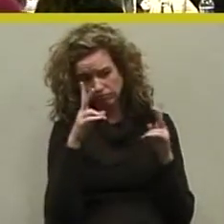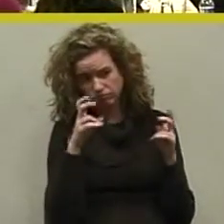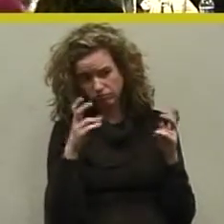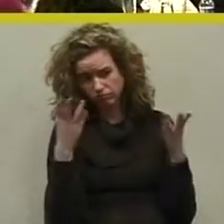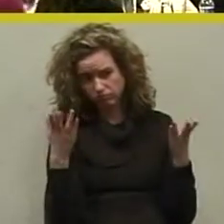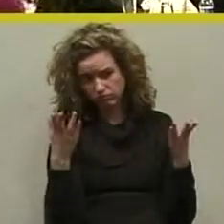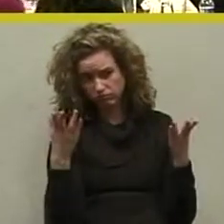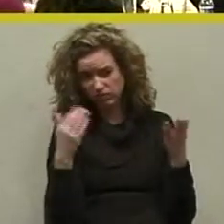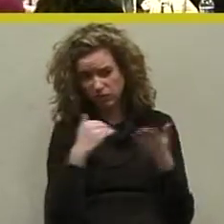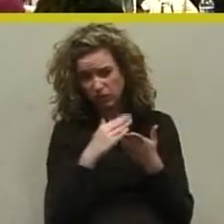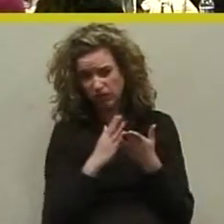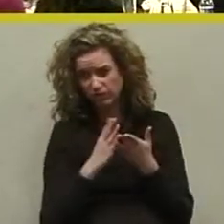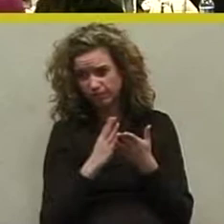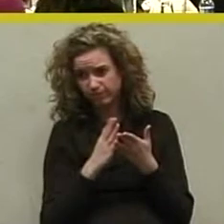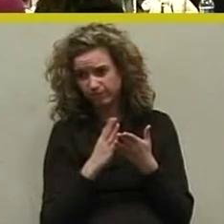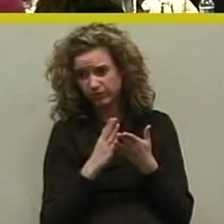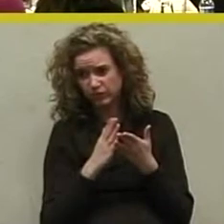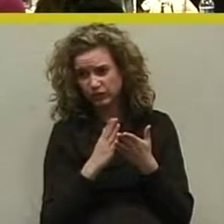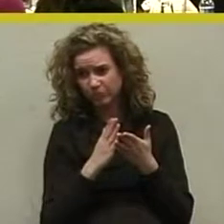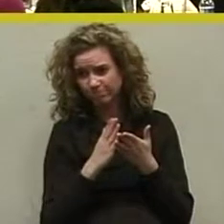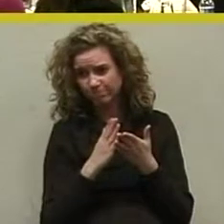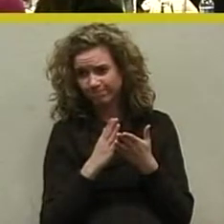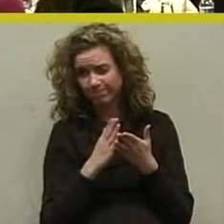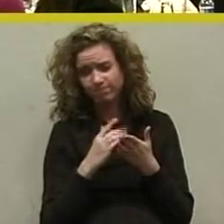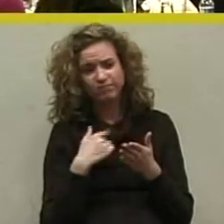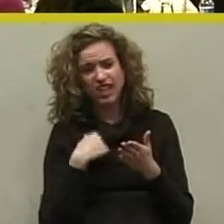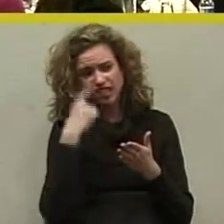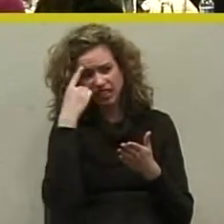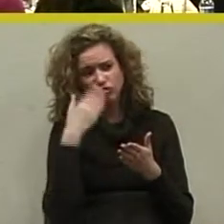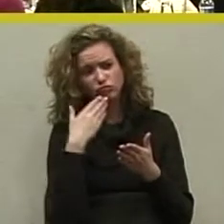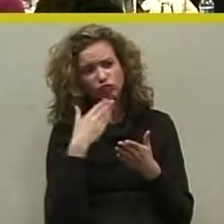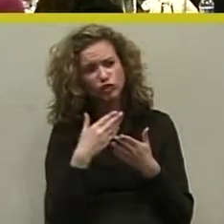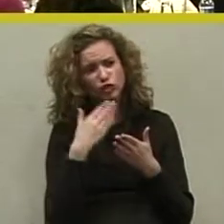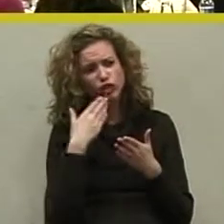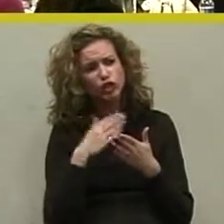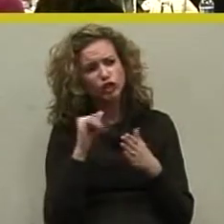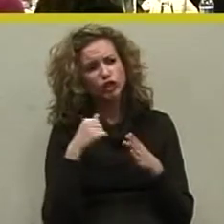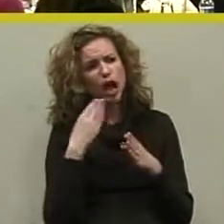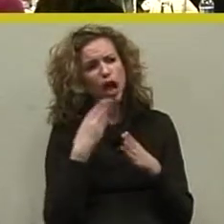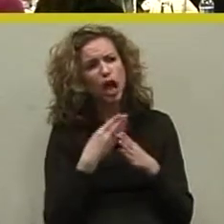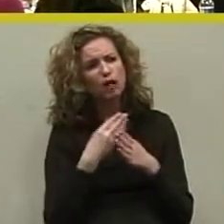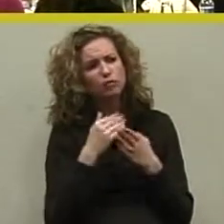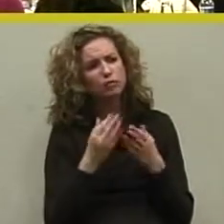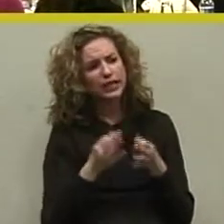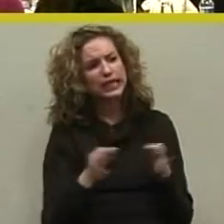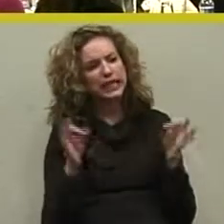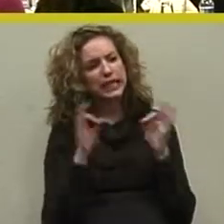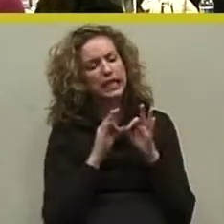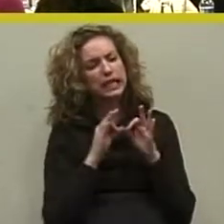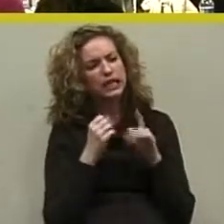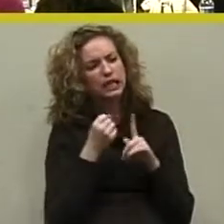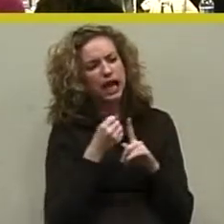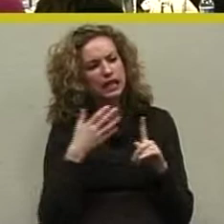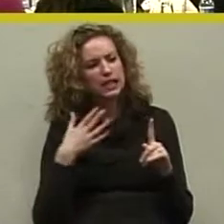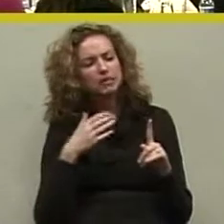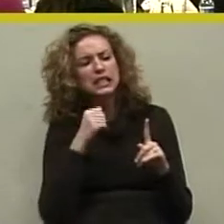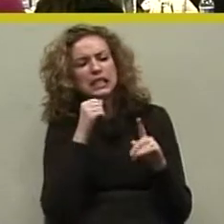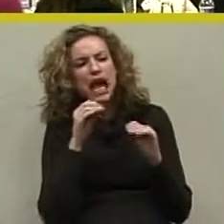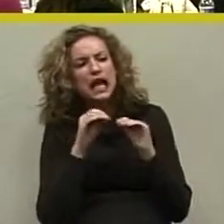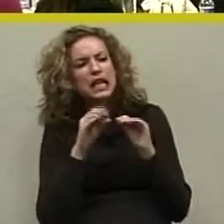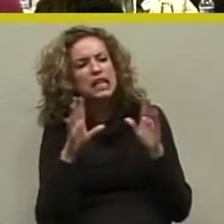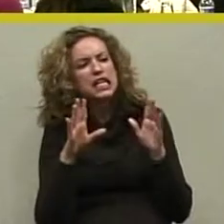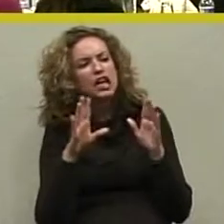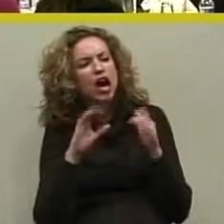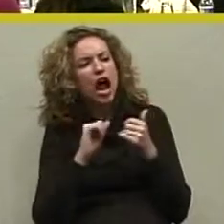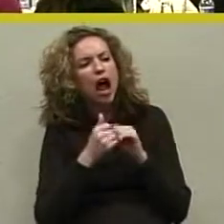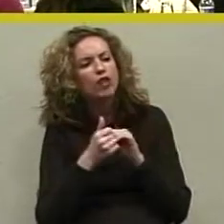What do you think? Actually, I think they did a pretty good job of hitting some of the key They weren't clear about how they're going to do it, but they indicate